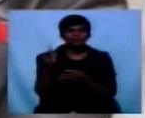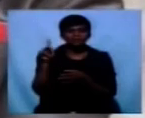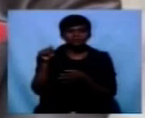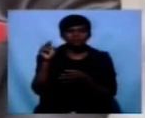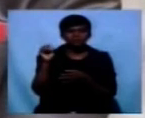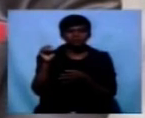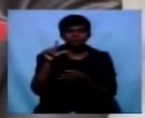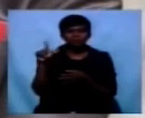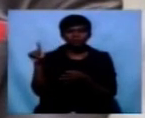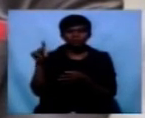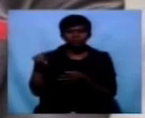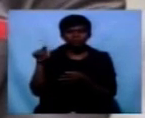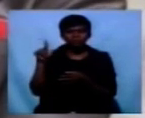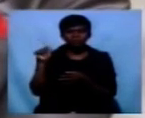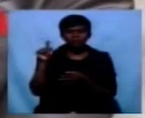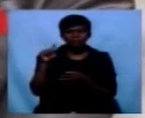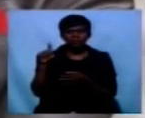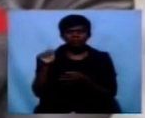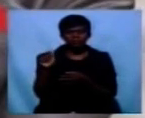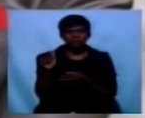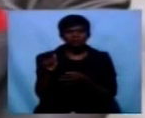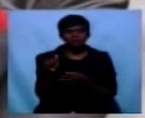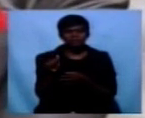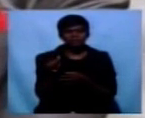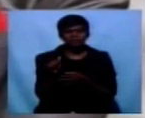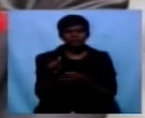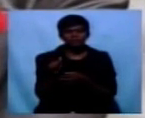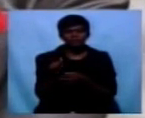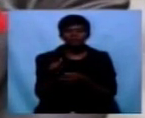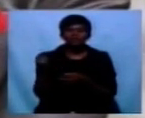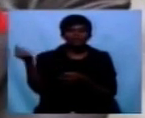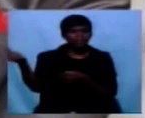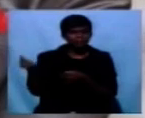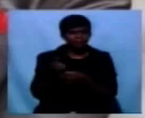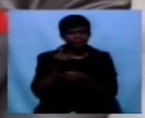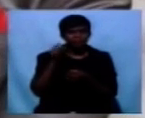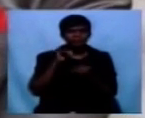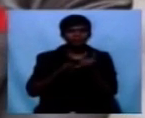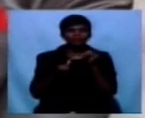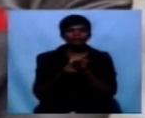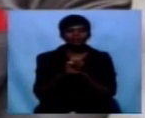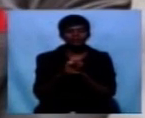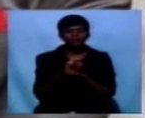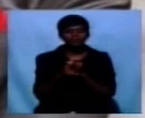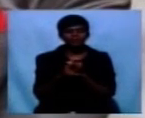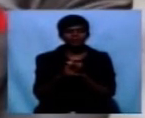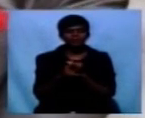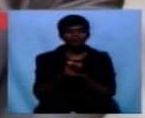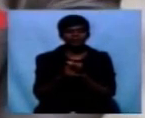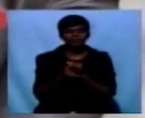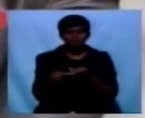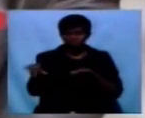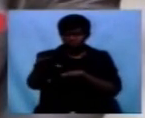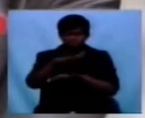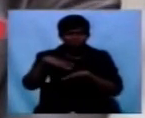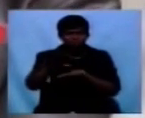they pass. If one is coming from South Africa Then they have overloaded